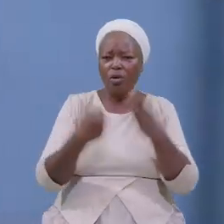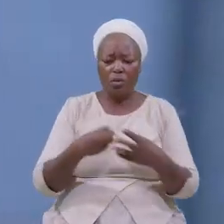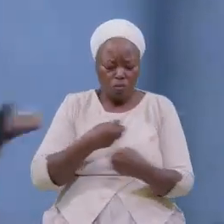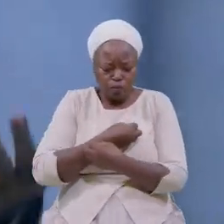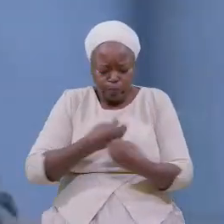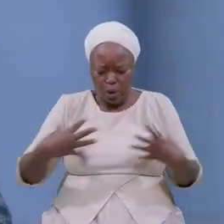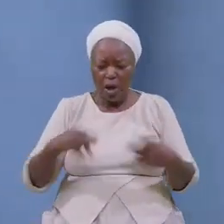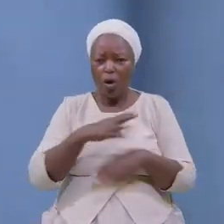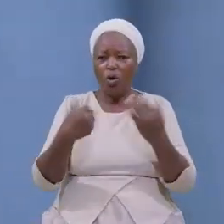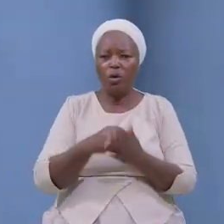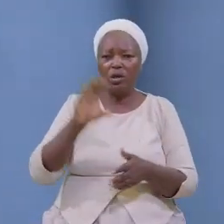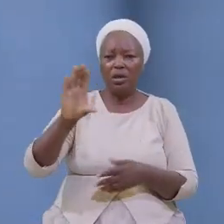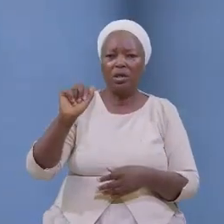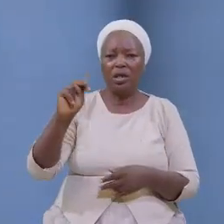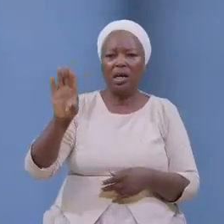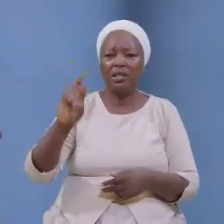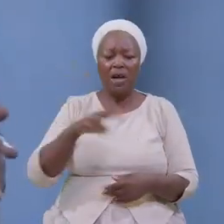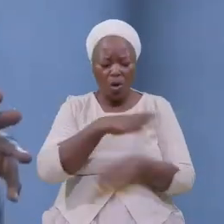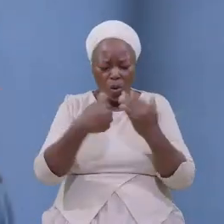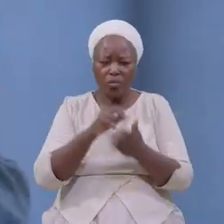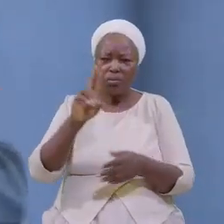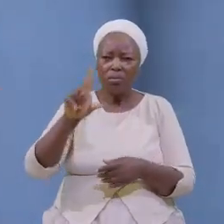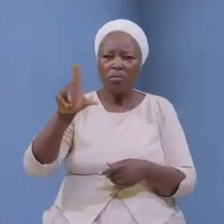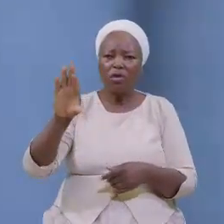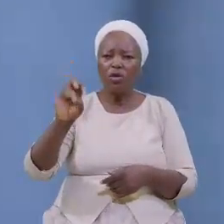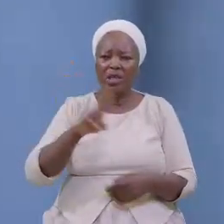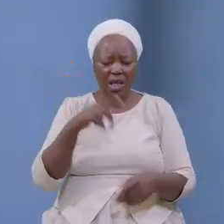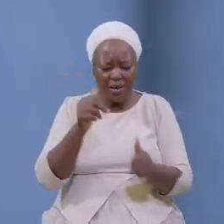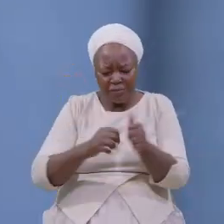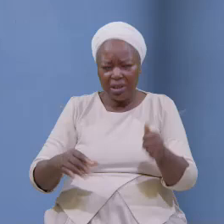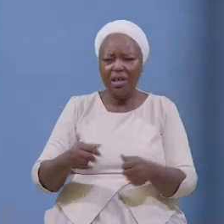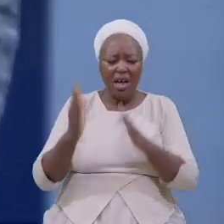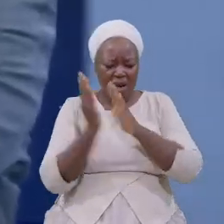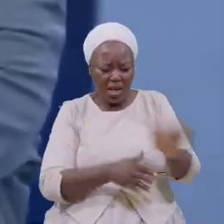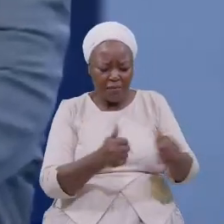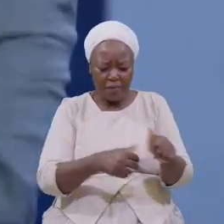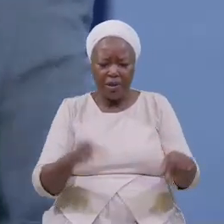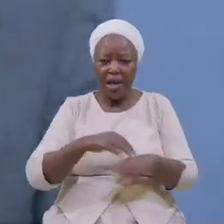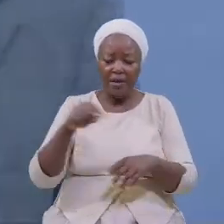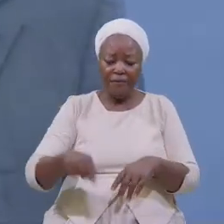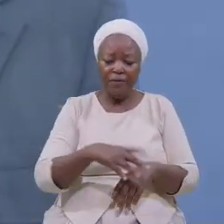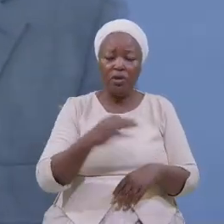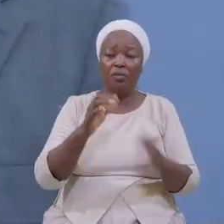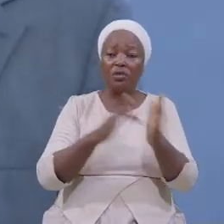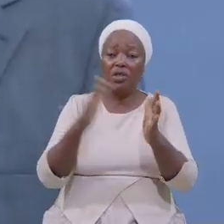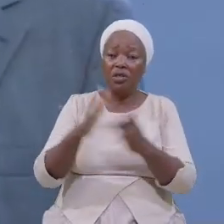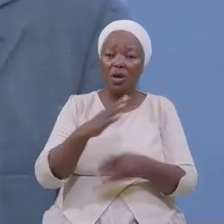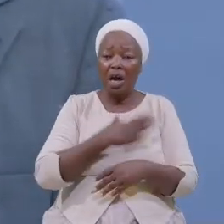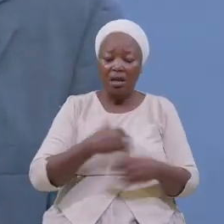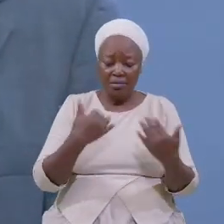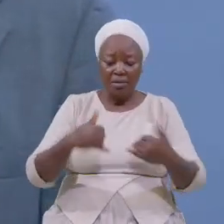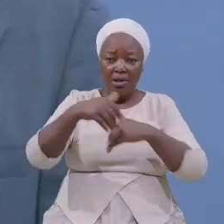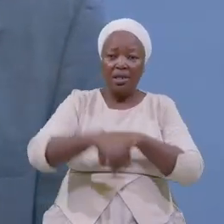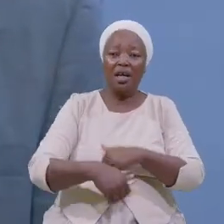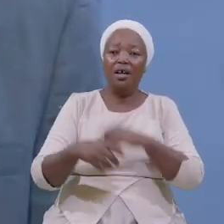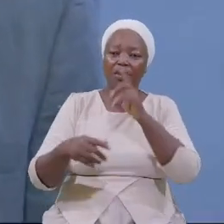the cancer, all the ulcer, everything. Leave everything at the feet of Jesus, and tonight